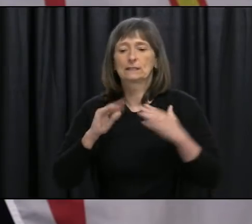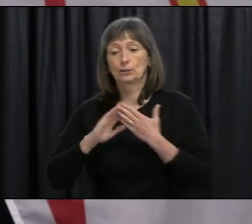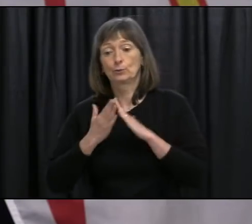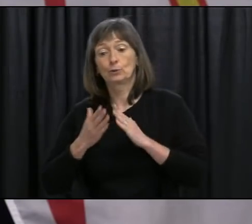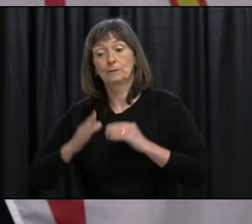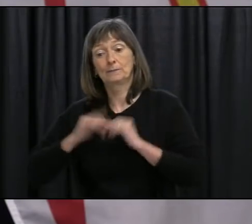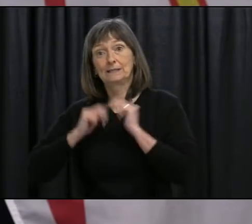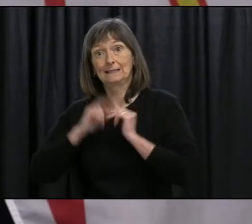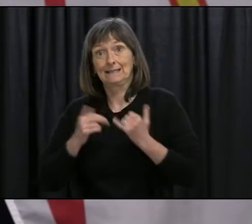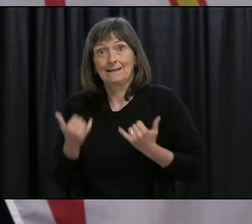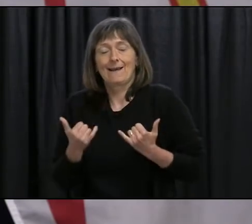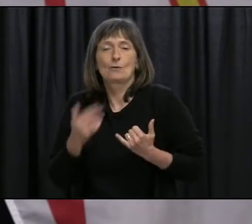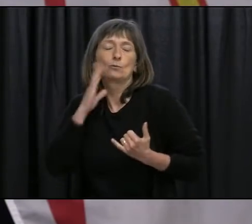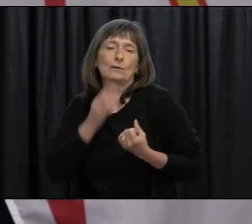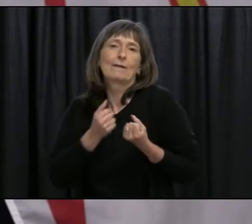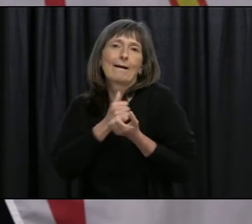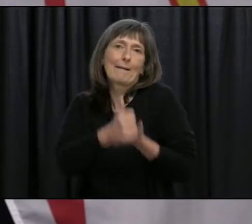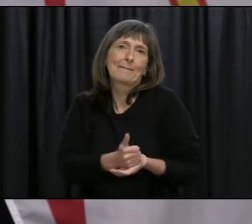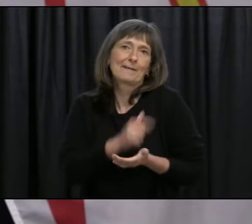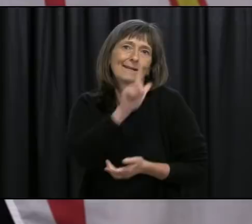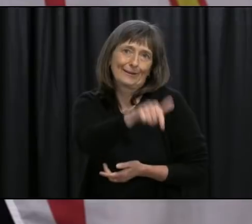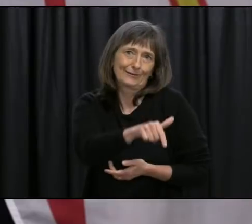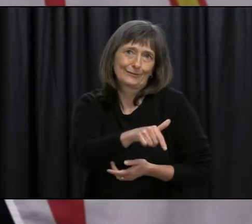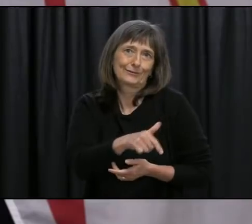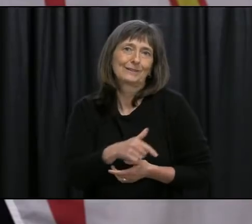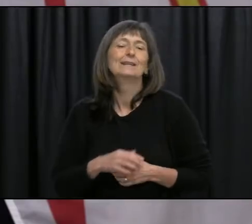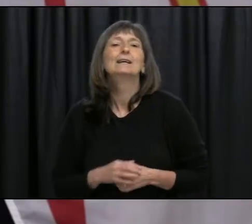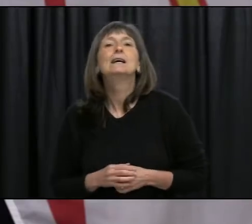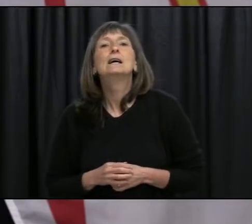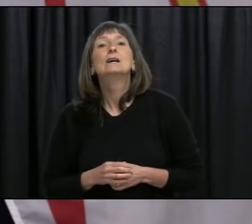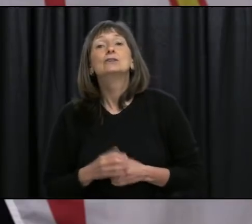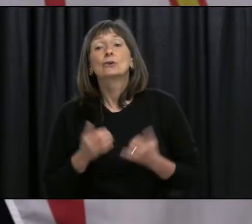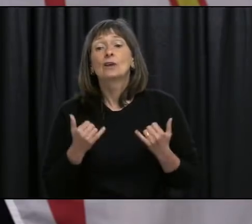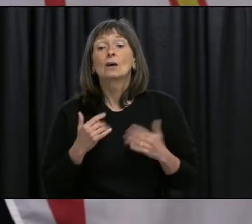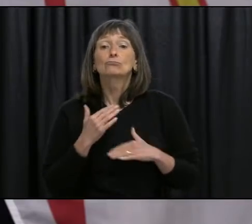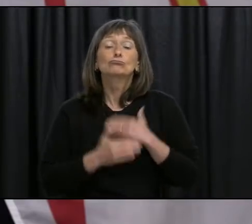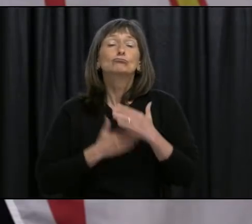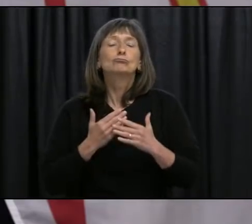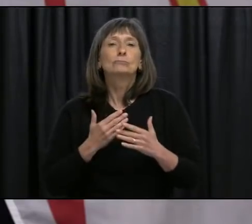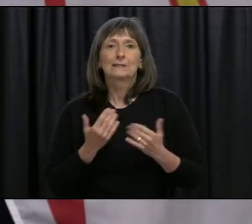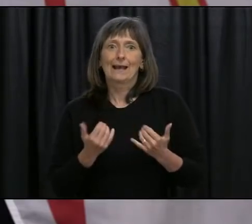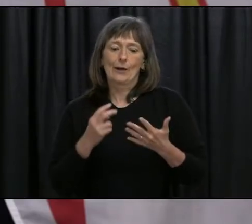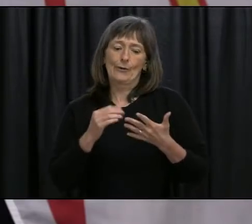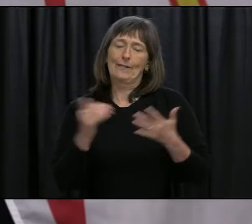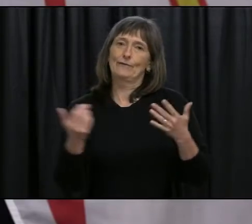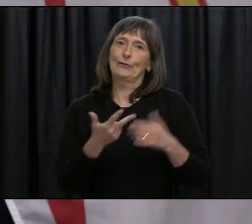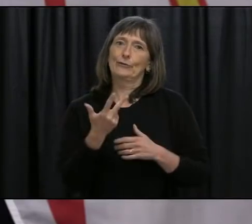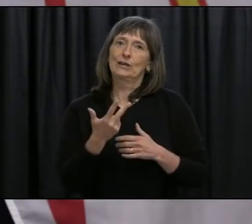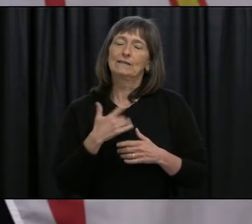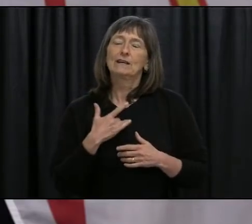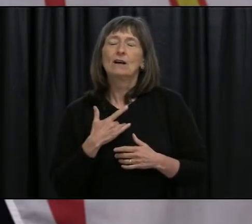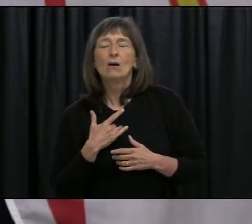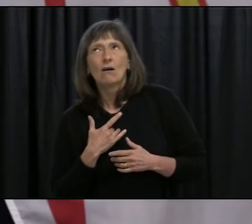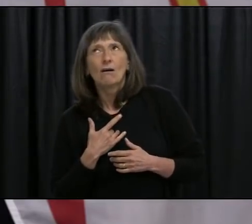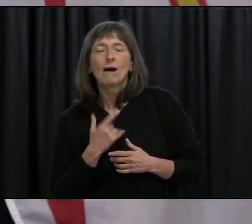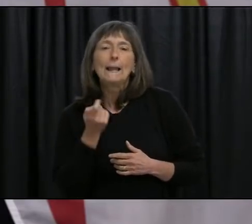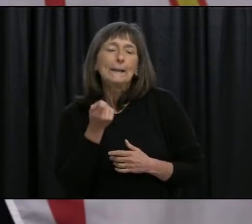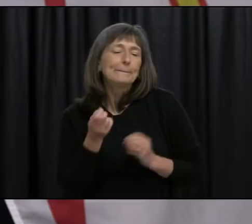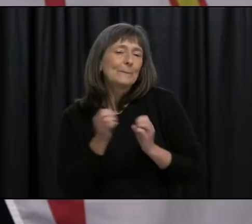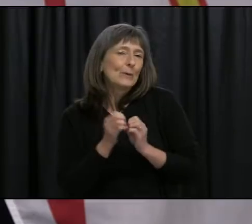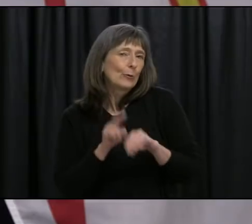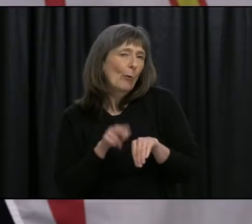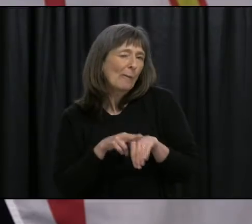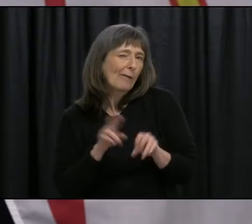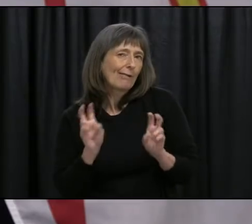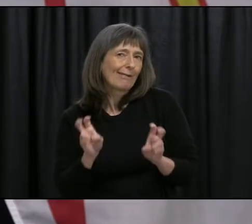are in a well-earned place right now to resume our lives in a way that feels more normal than it has in months. So let's safely